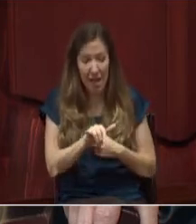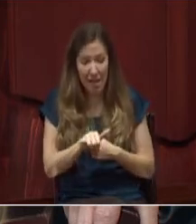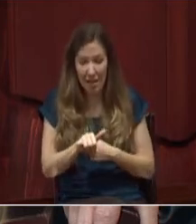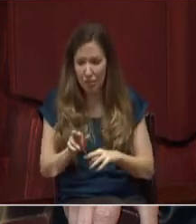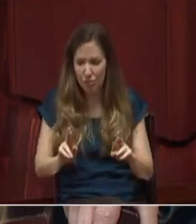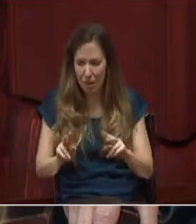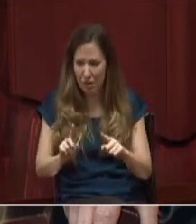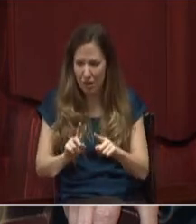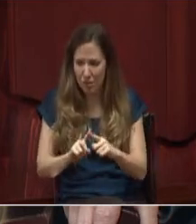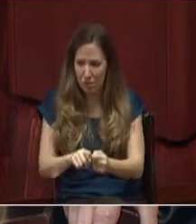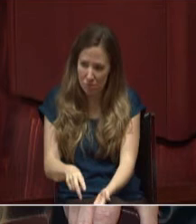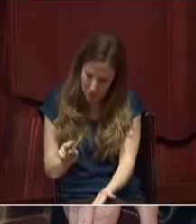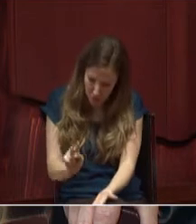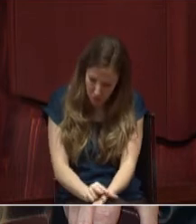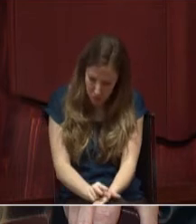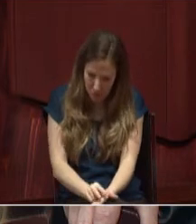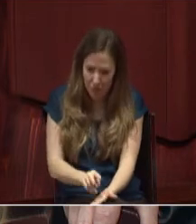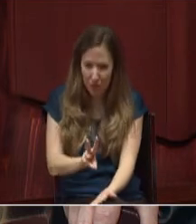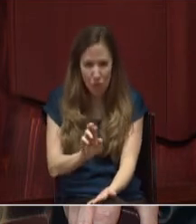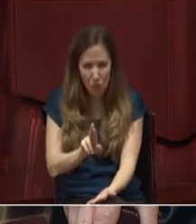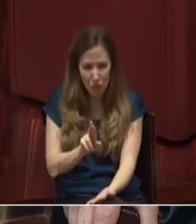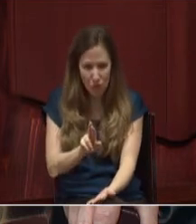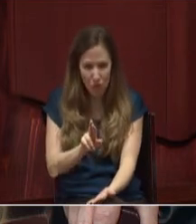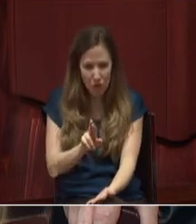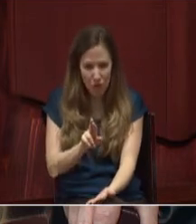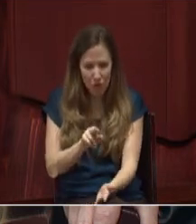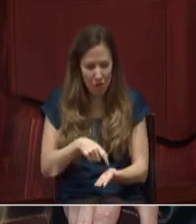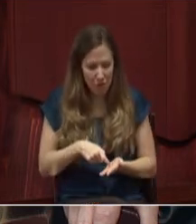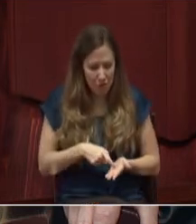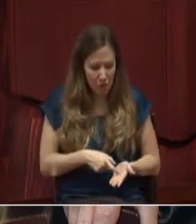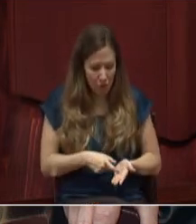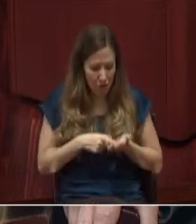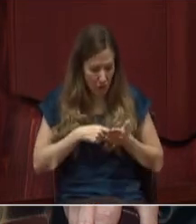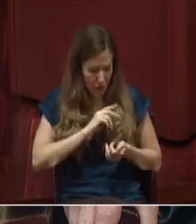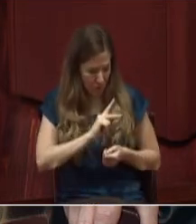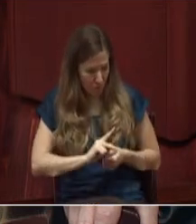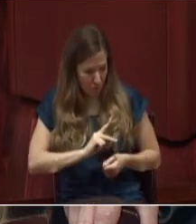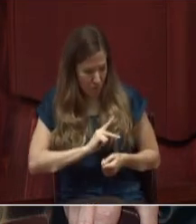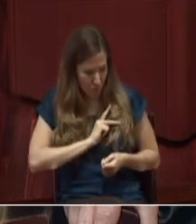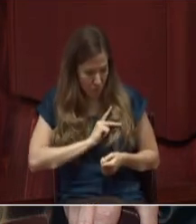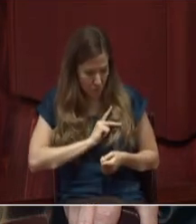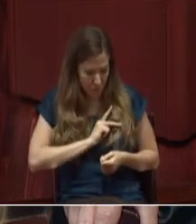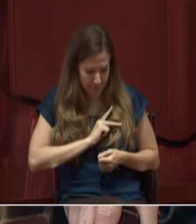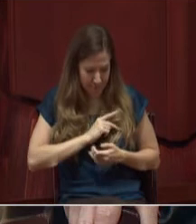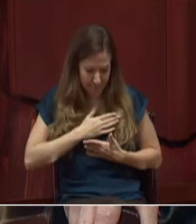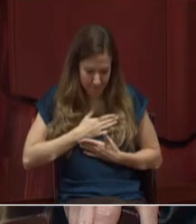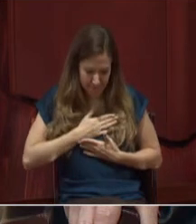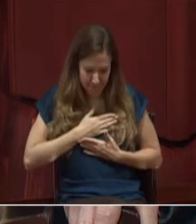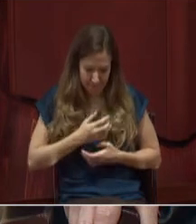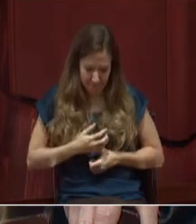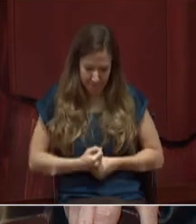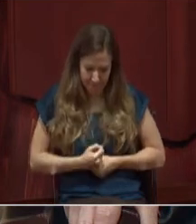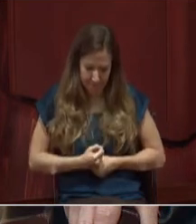go under. So it required a personal composure and vision of where he wanted this